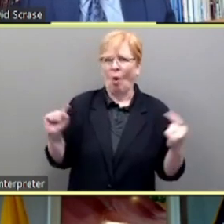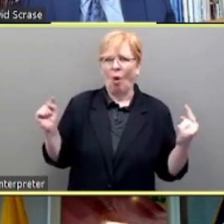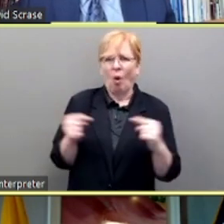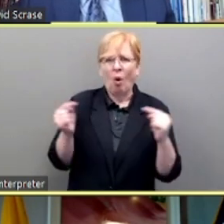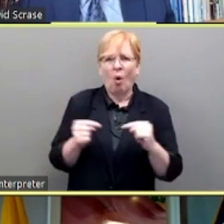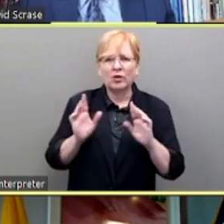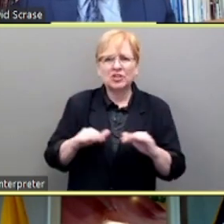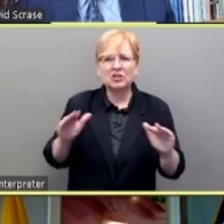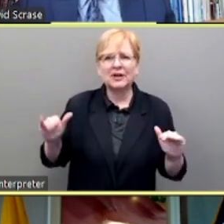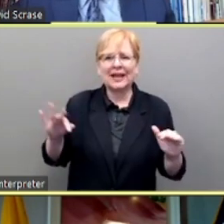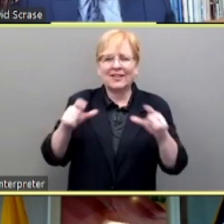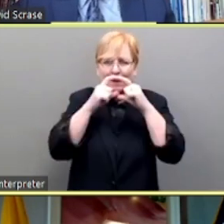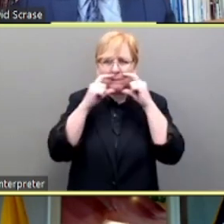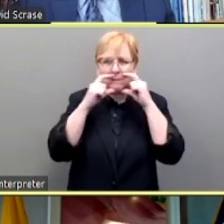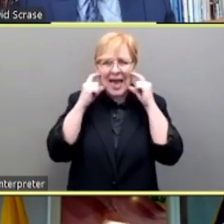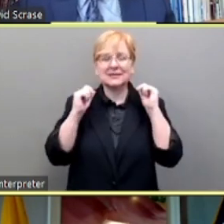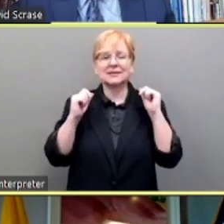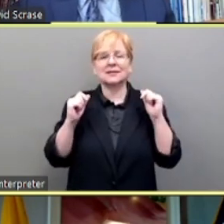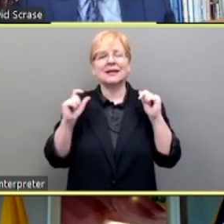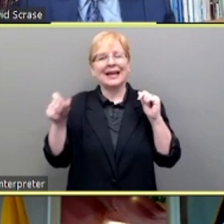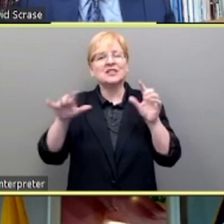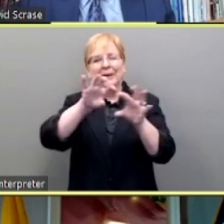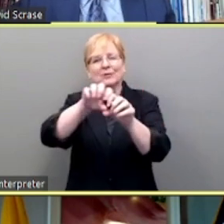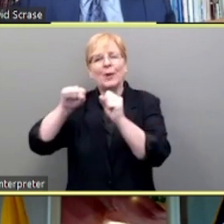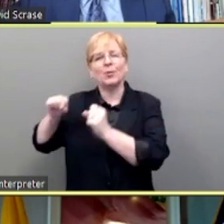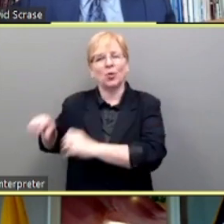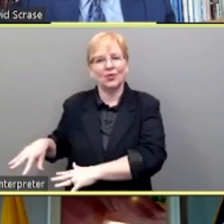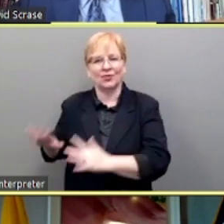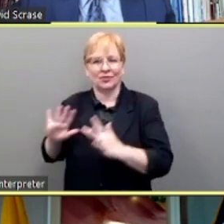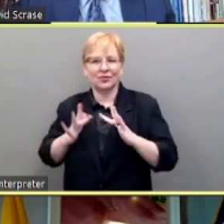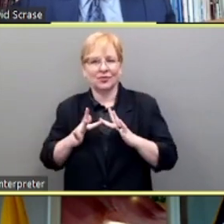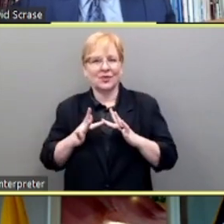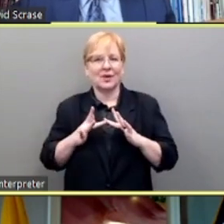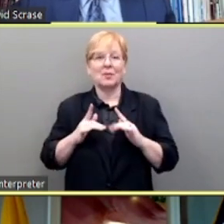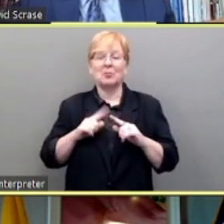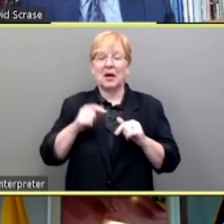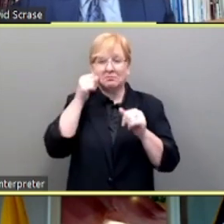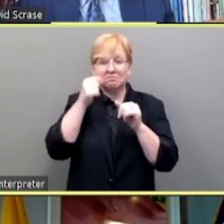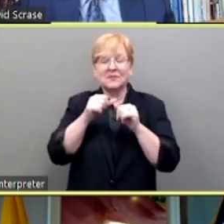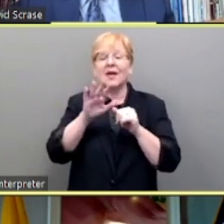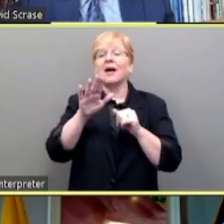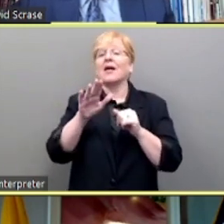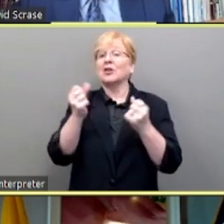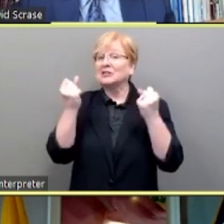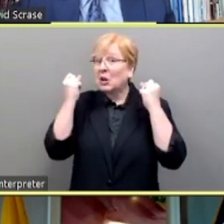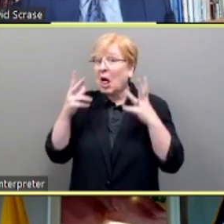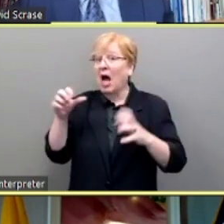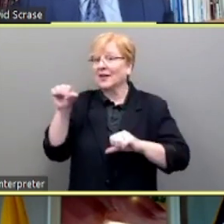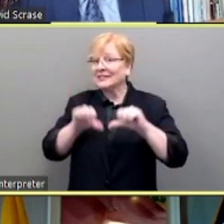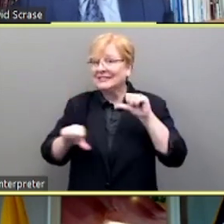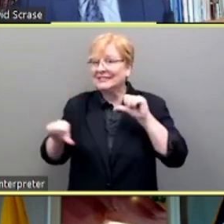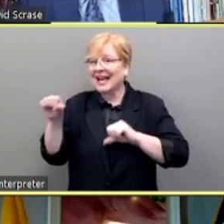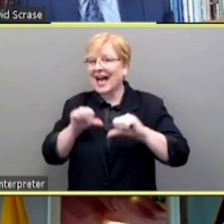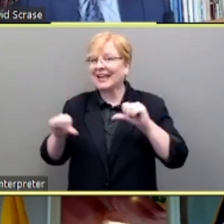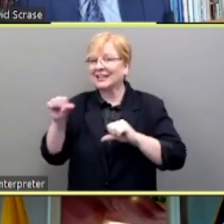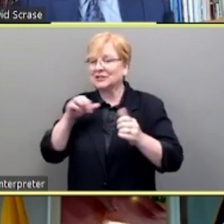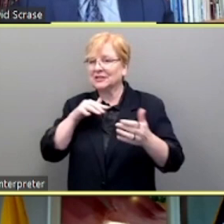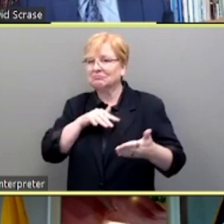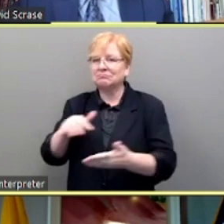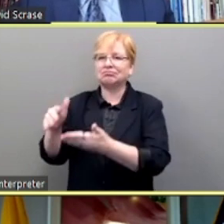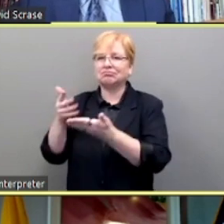wearing masks. I'm not going to go through this, but just to remind you that there's ample science that shows masks are safe. And in fact, they do